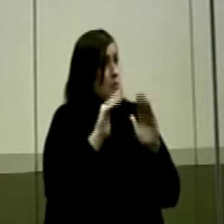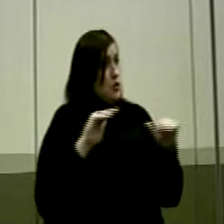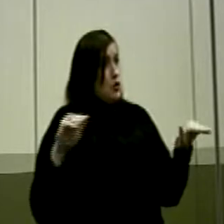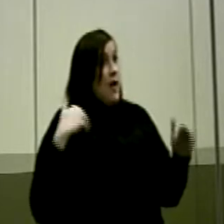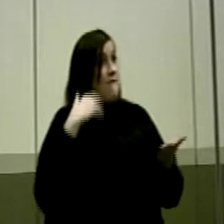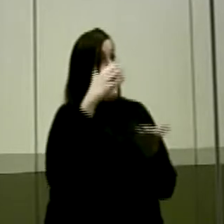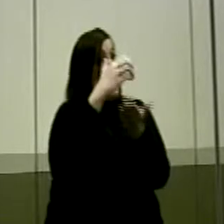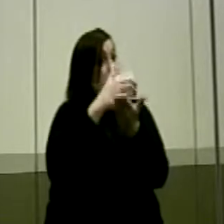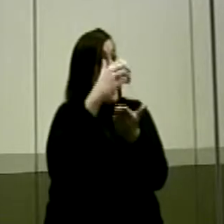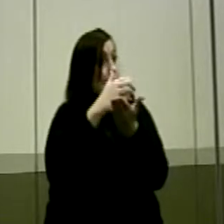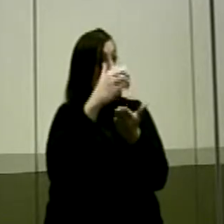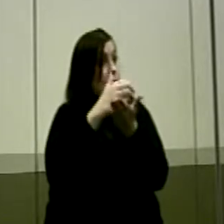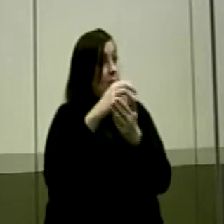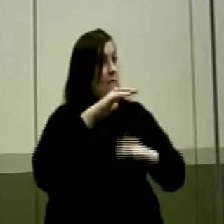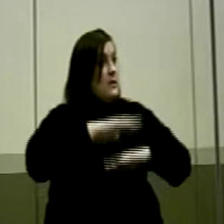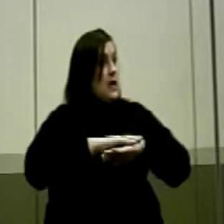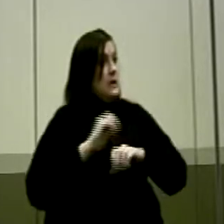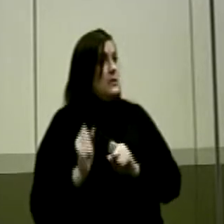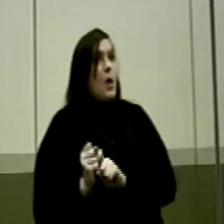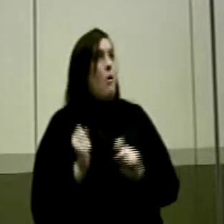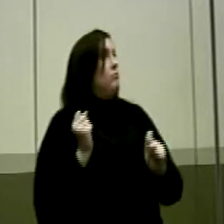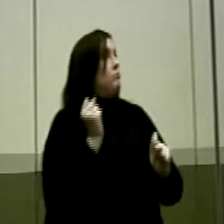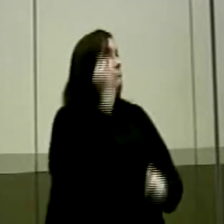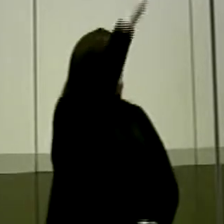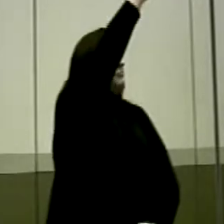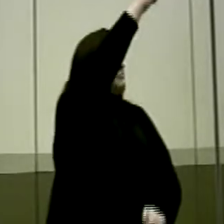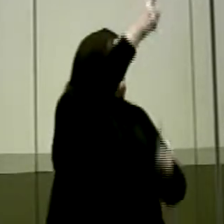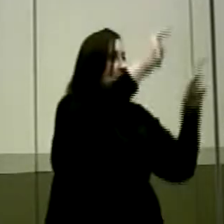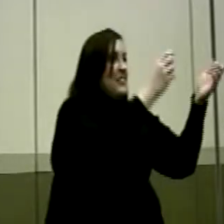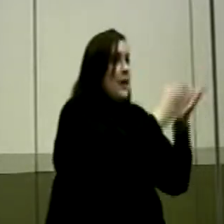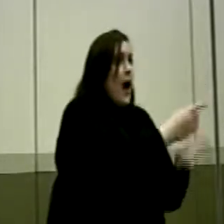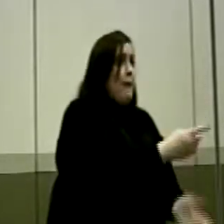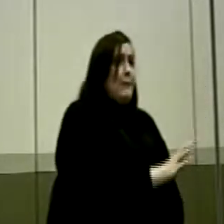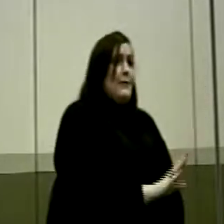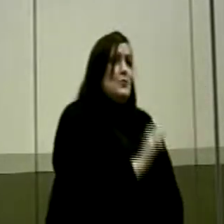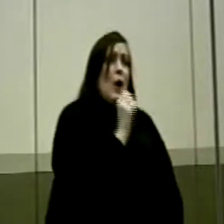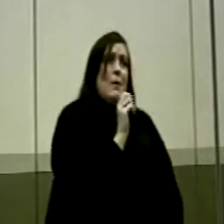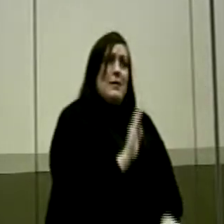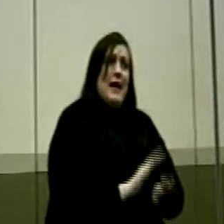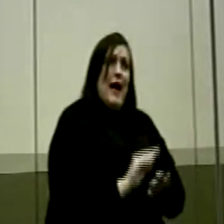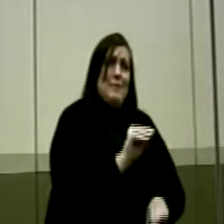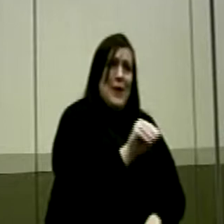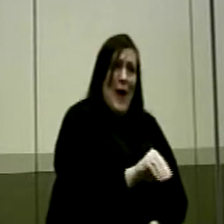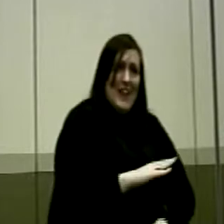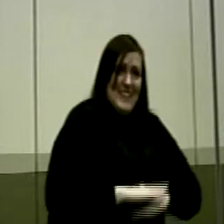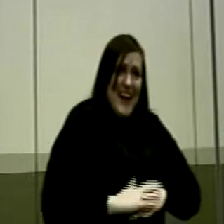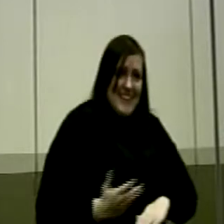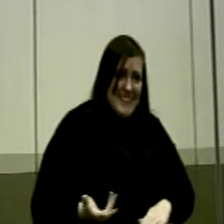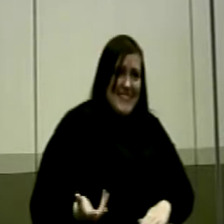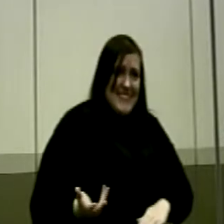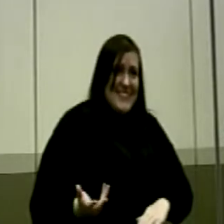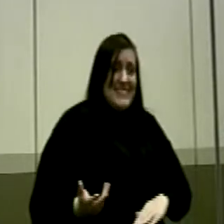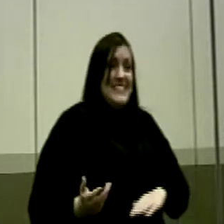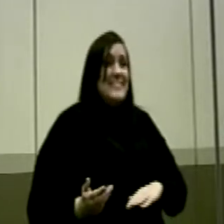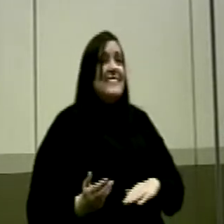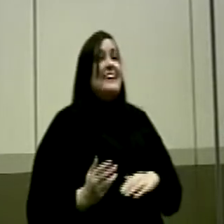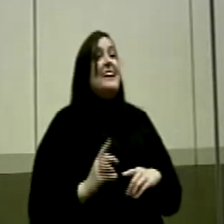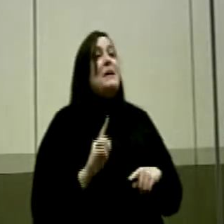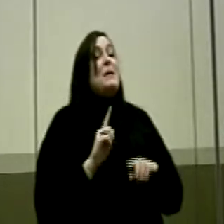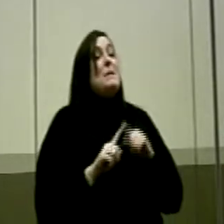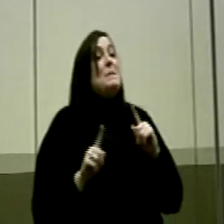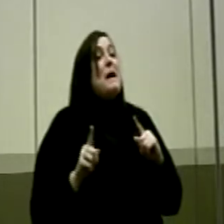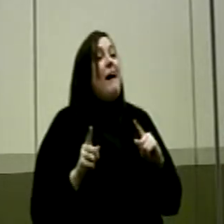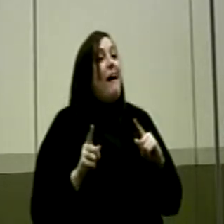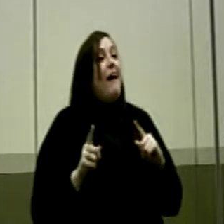desk, it would be on the other side of the room. Okay, so I don't know if I would put anything on their desk. Right. But I would